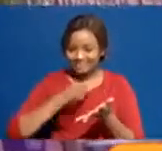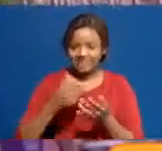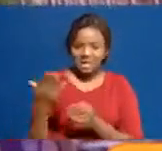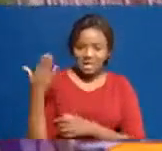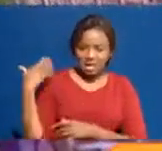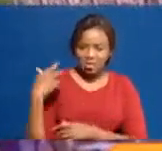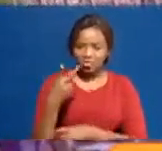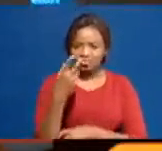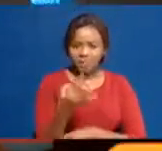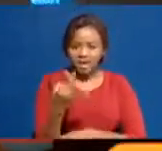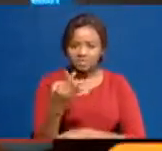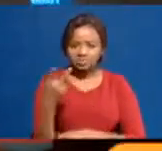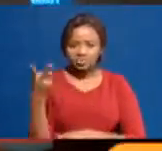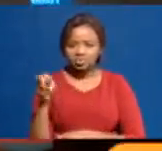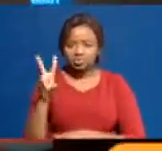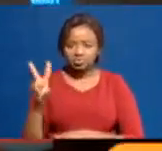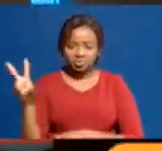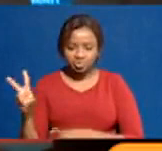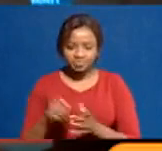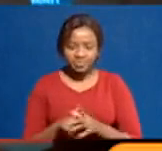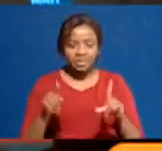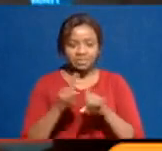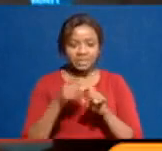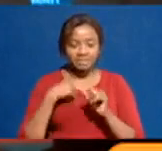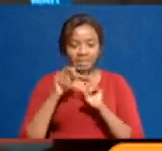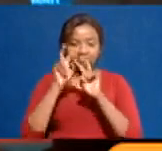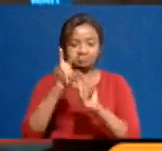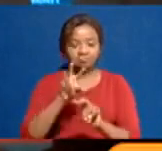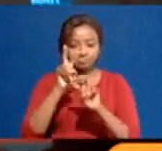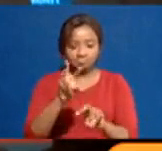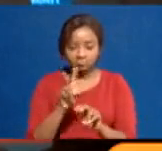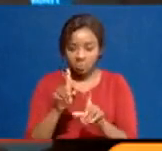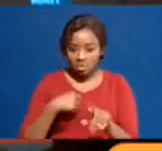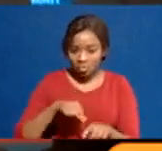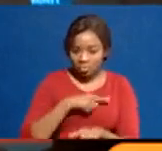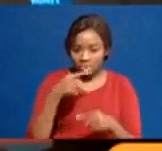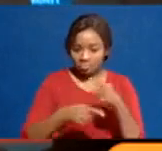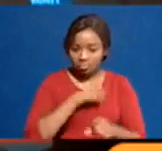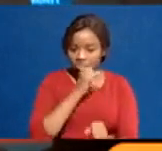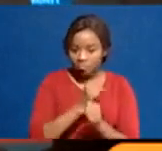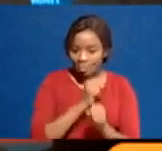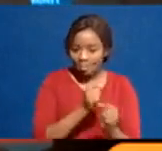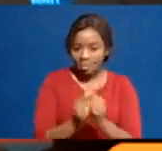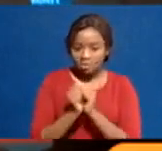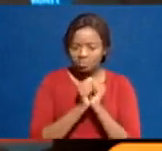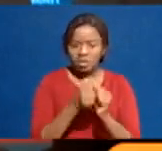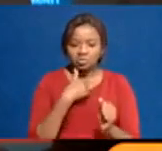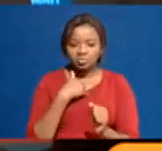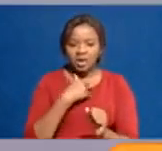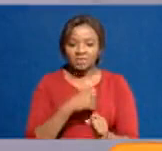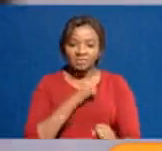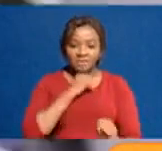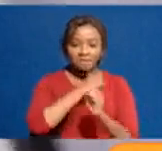in March 2022. I look forward to all that is ahead of us as we work together to positively impact human